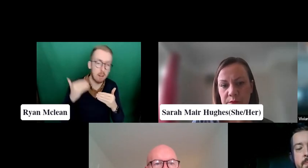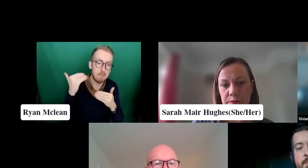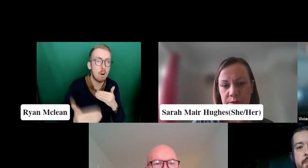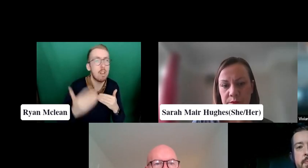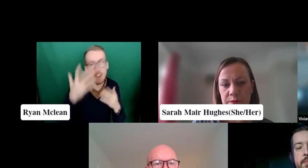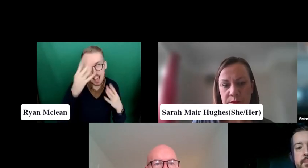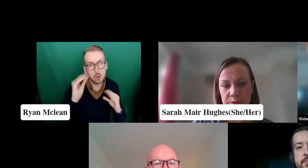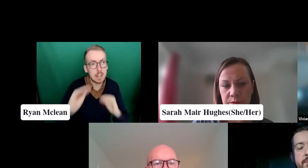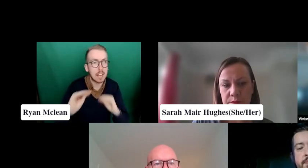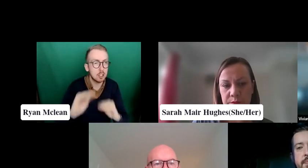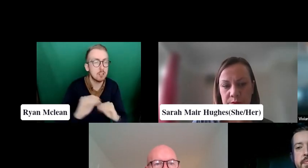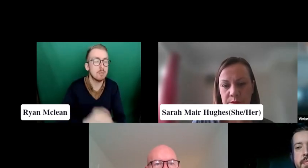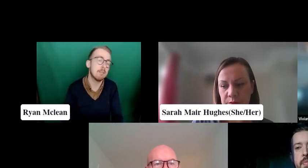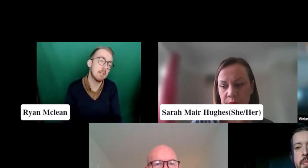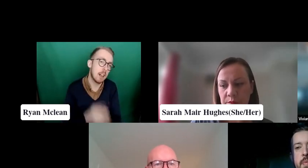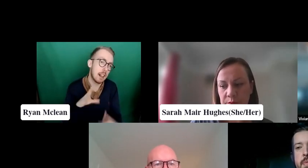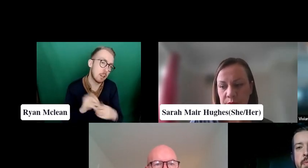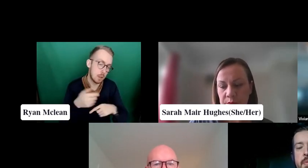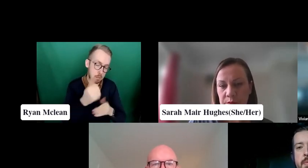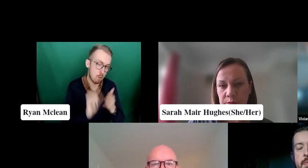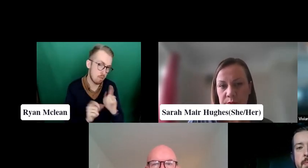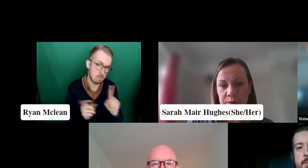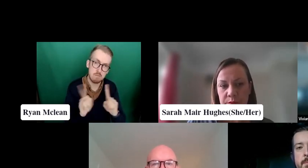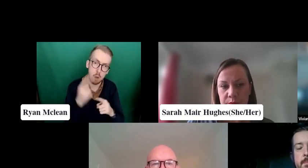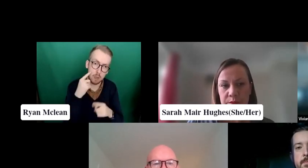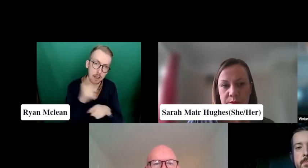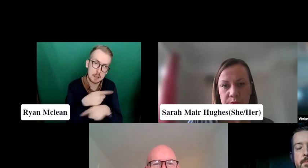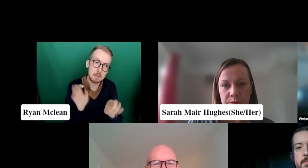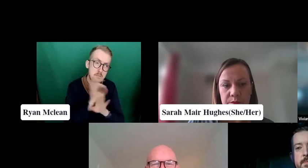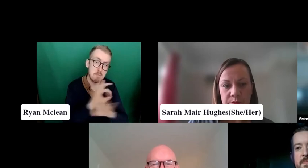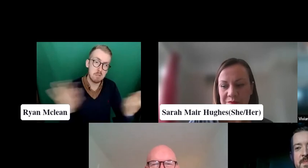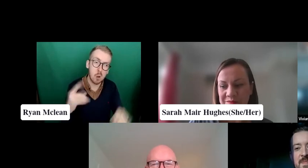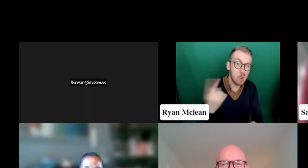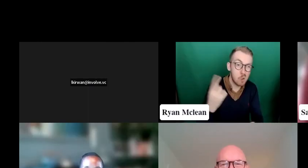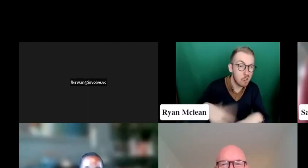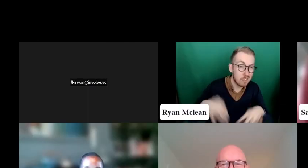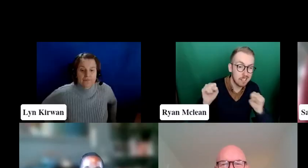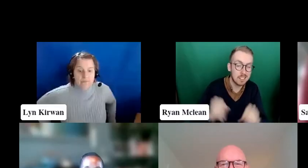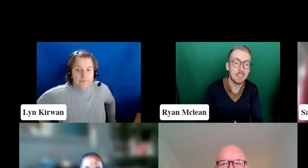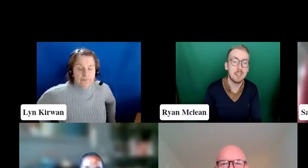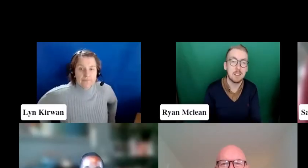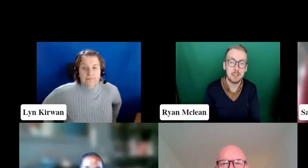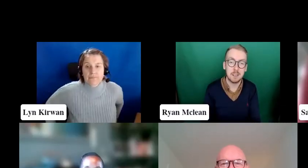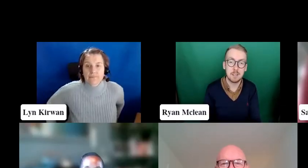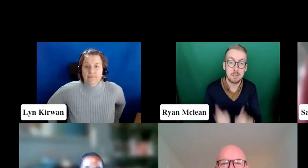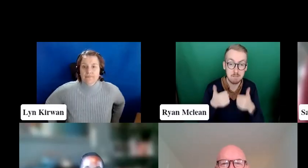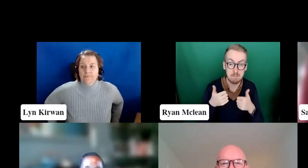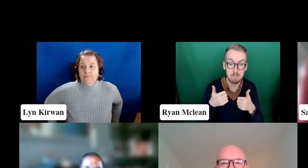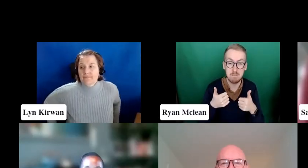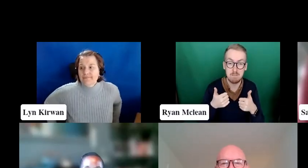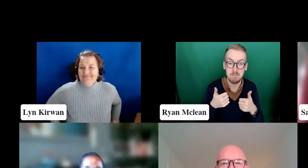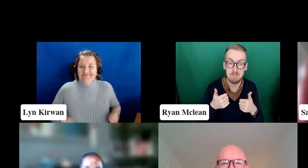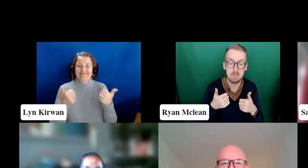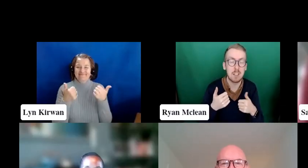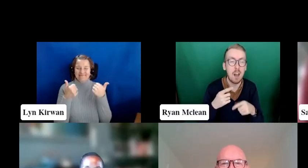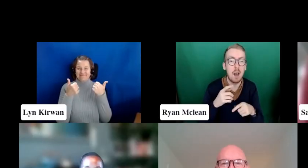we've got around these programs? Who wants to kick off? Vivian, do you want to follow? It follows